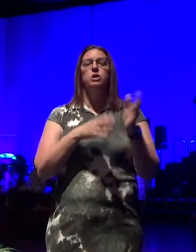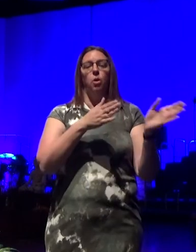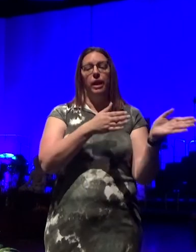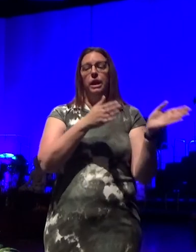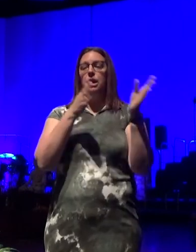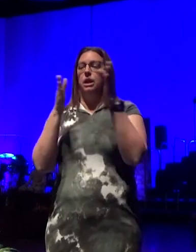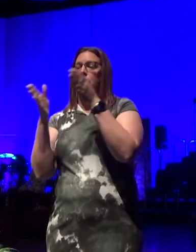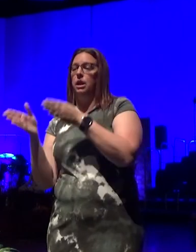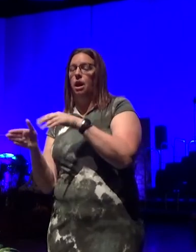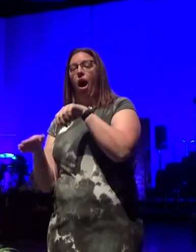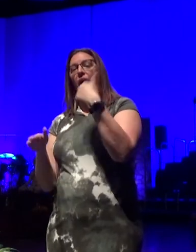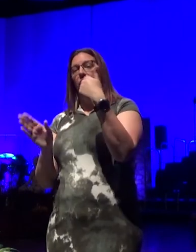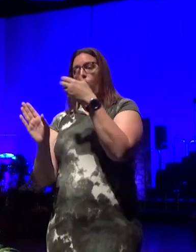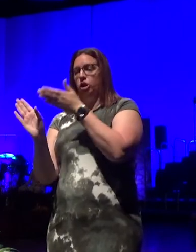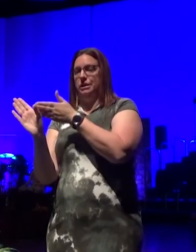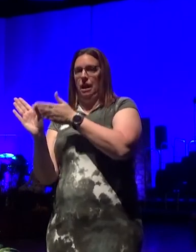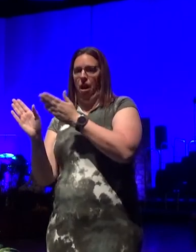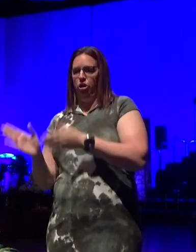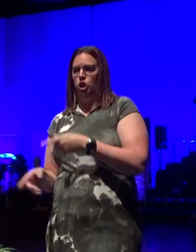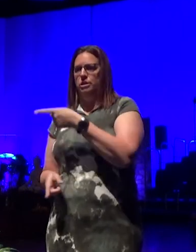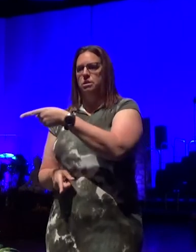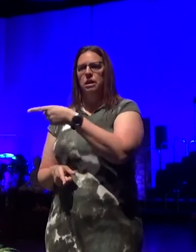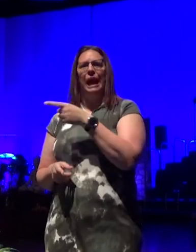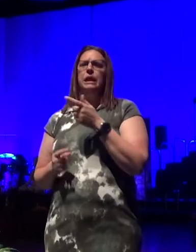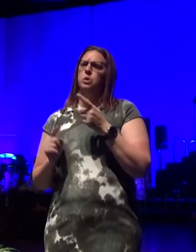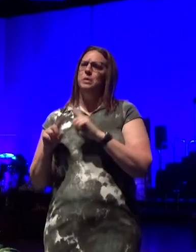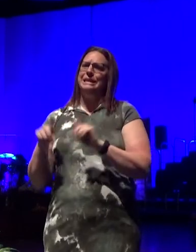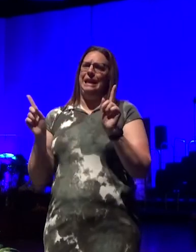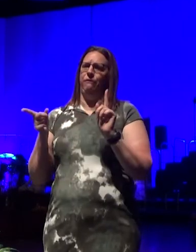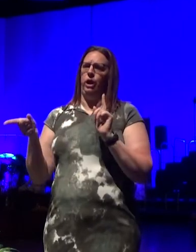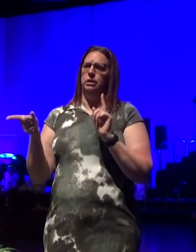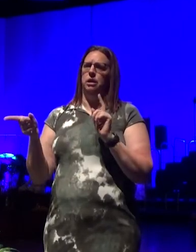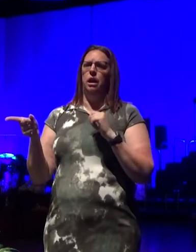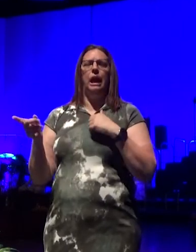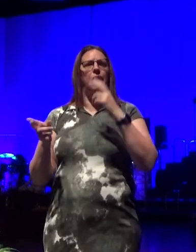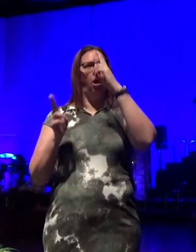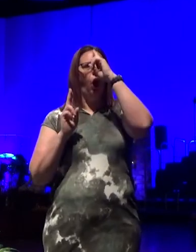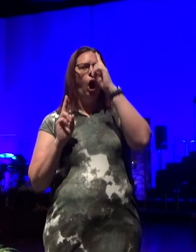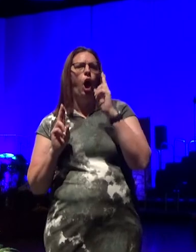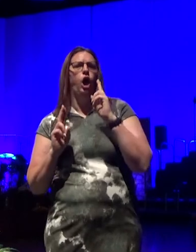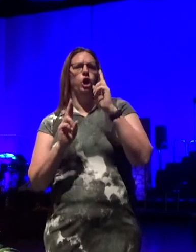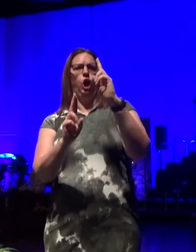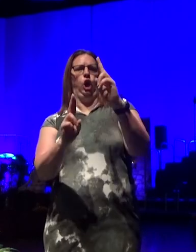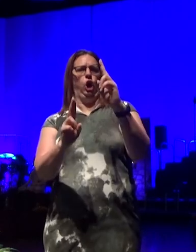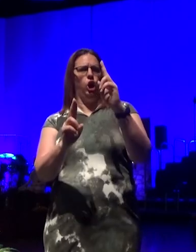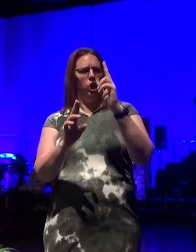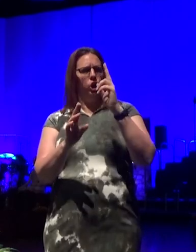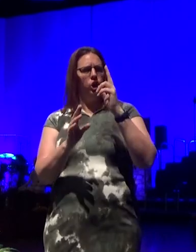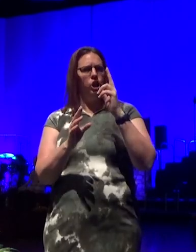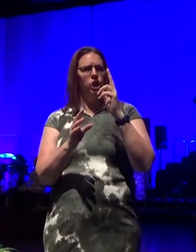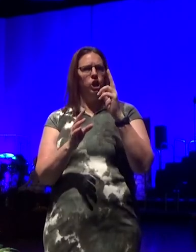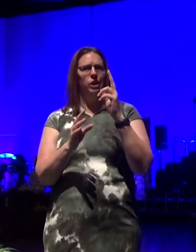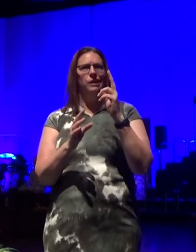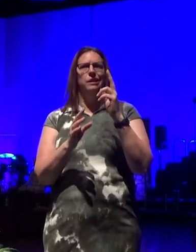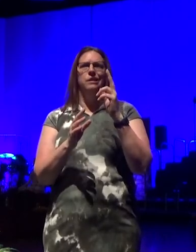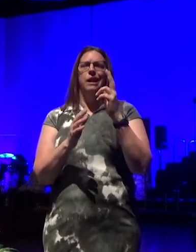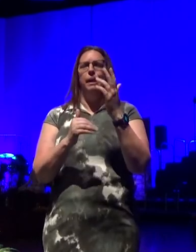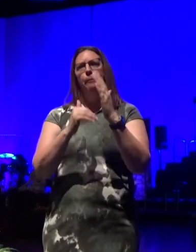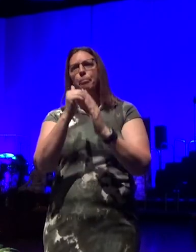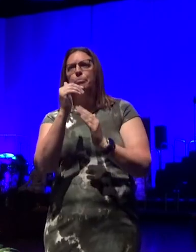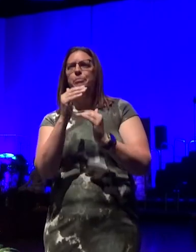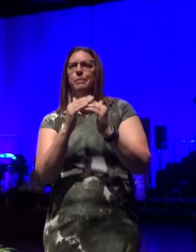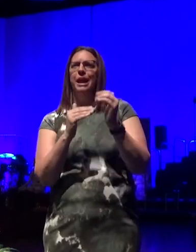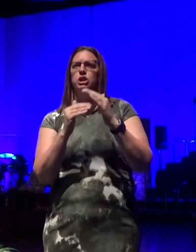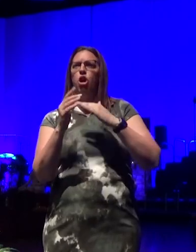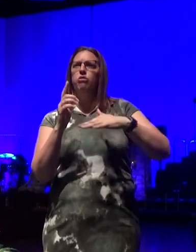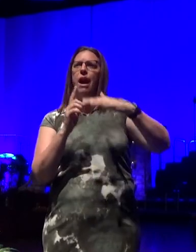a little different. It was honoring of complexes and neuroses, but it was really built around the idea that life is about